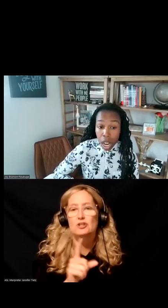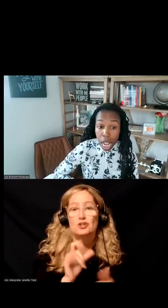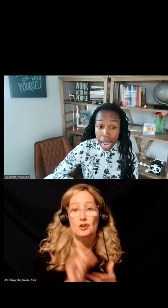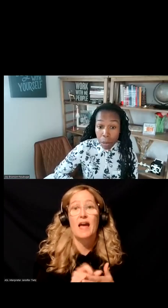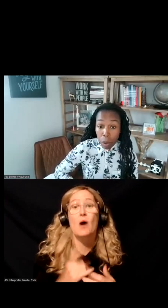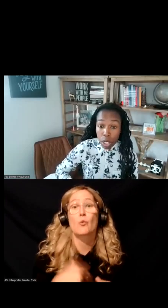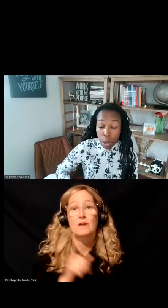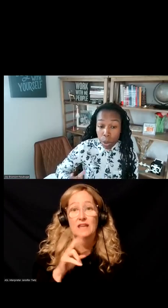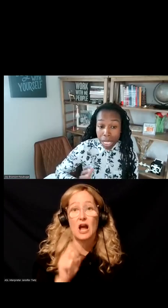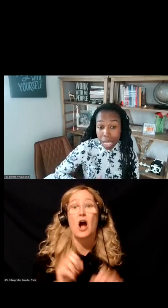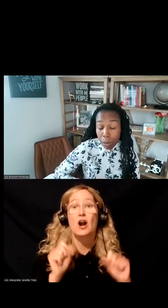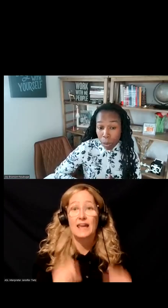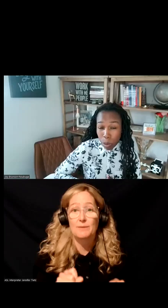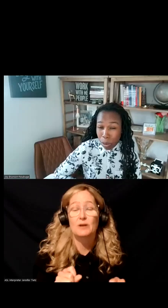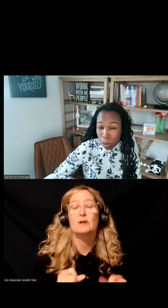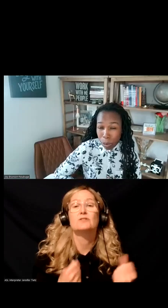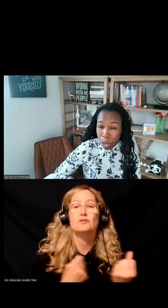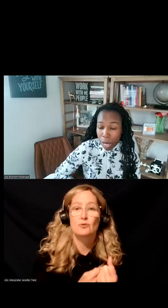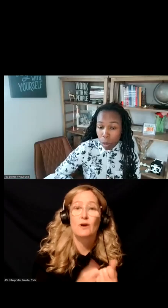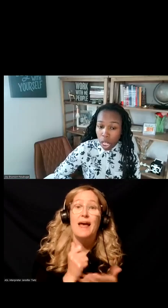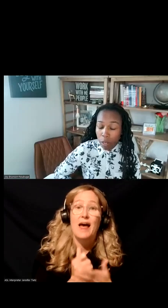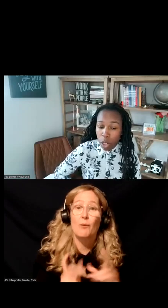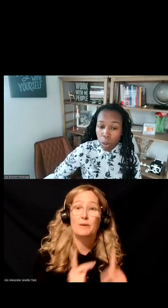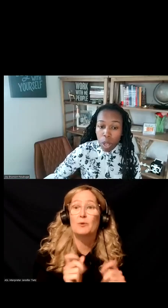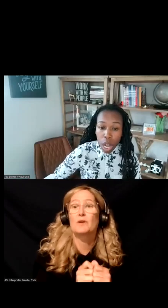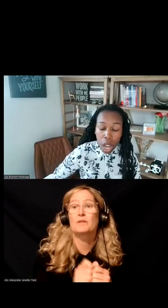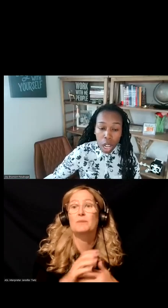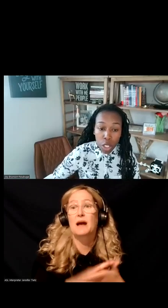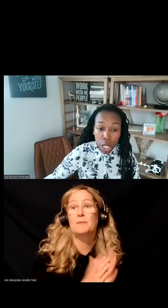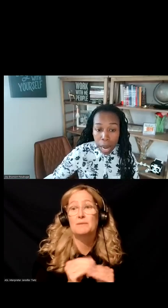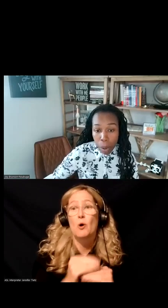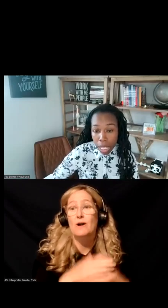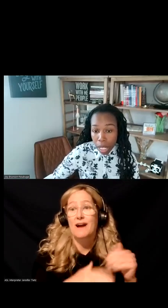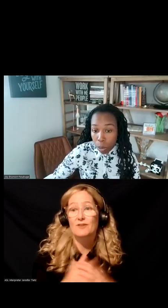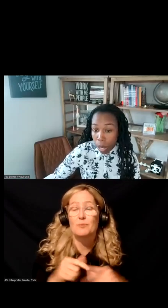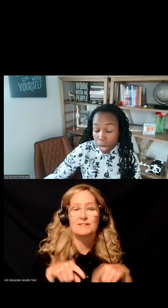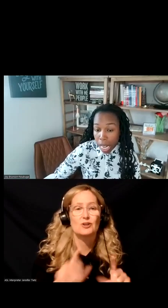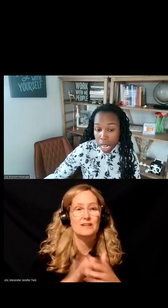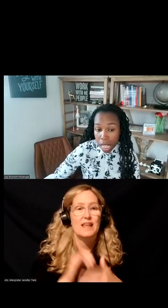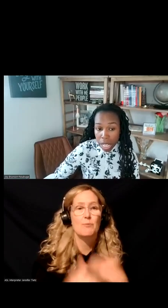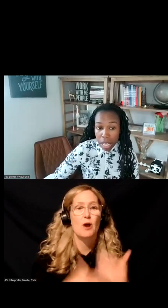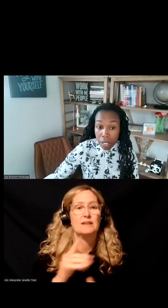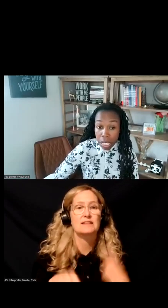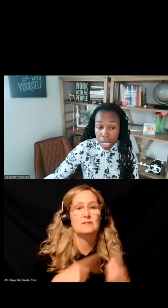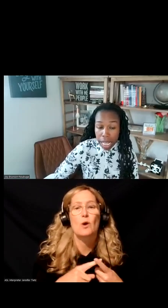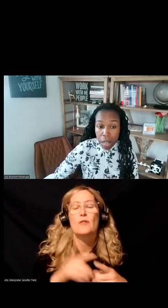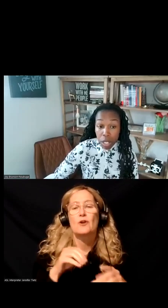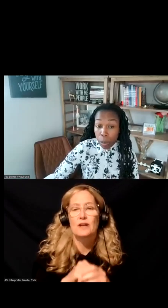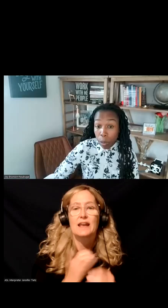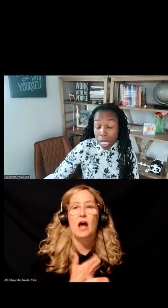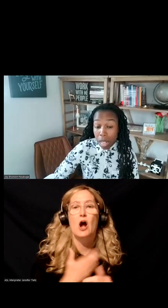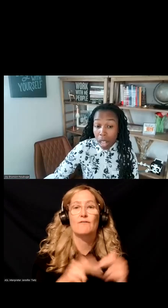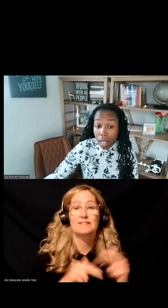we are able to assist people with just being more comfortable during that process when they're in the